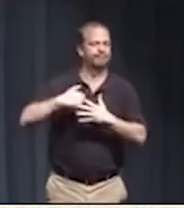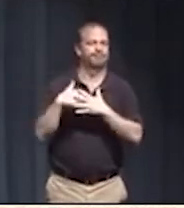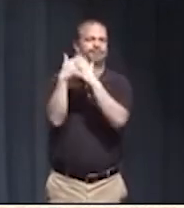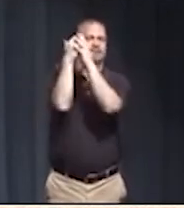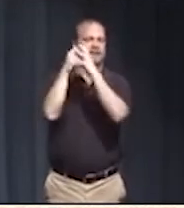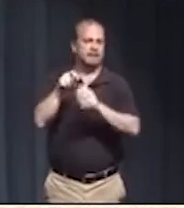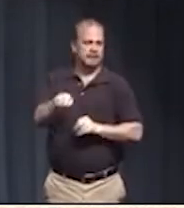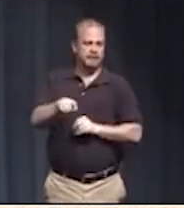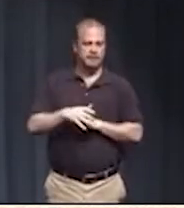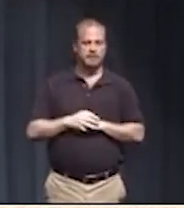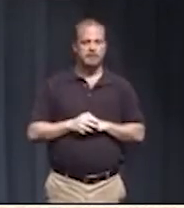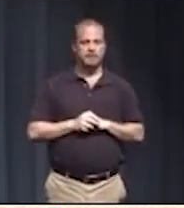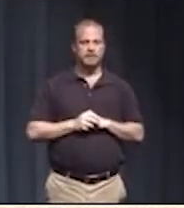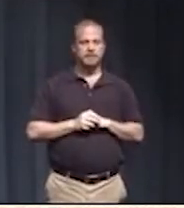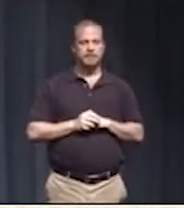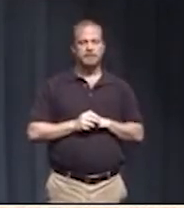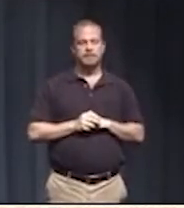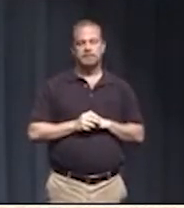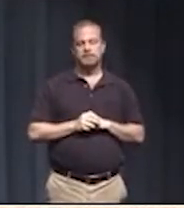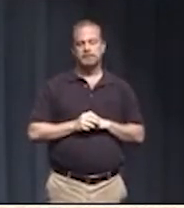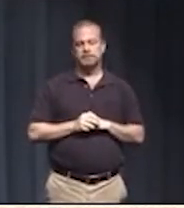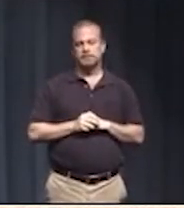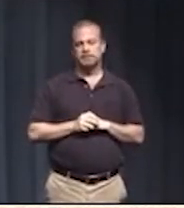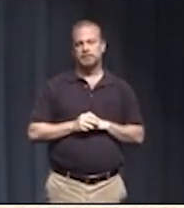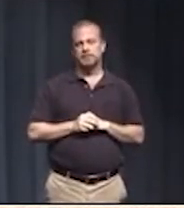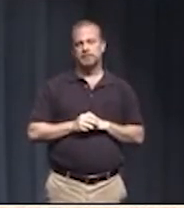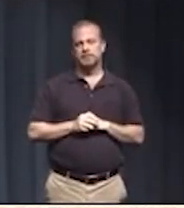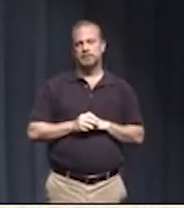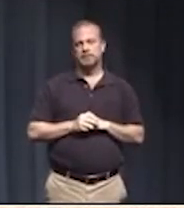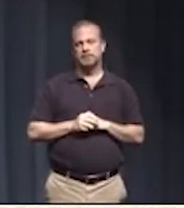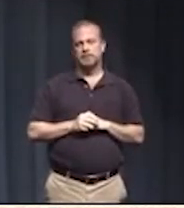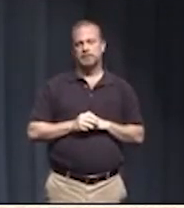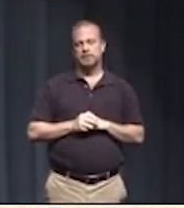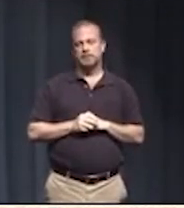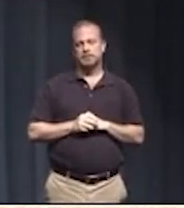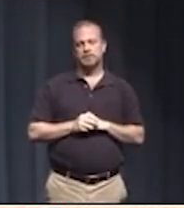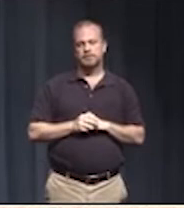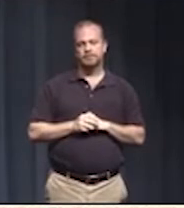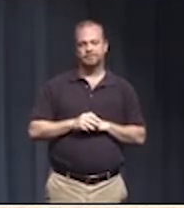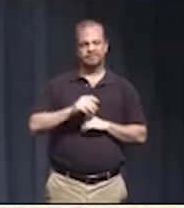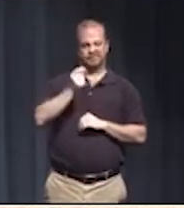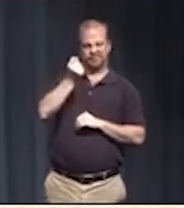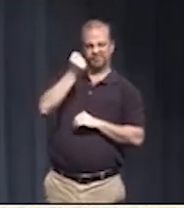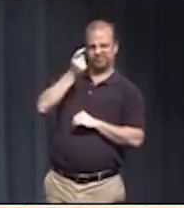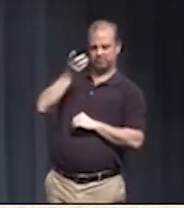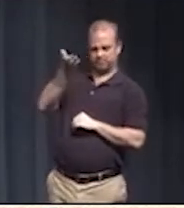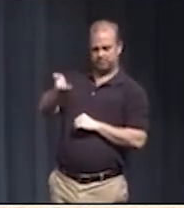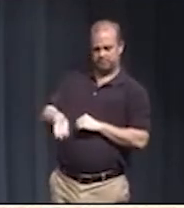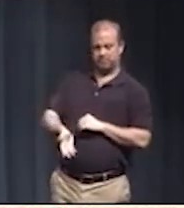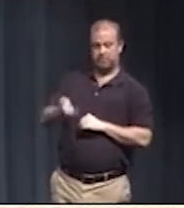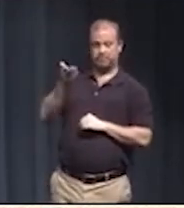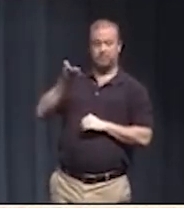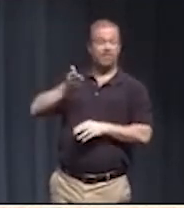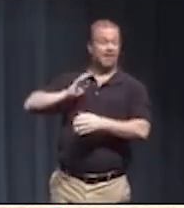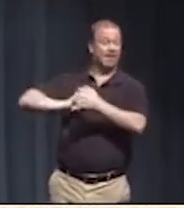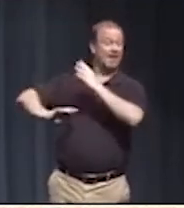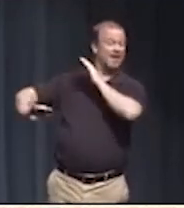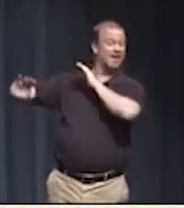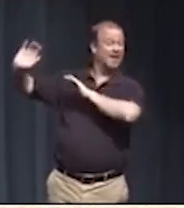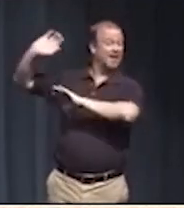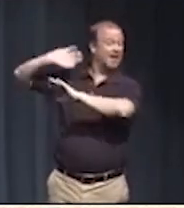of society in general, really. To understand the early